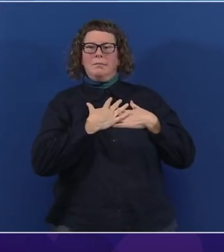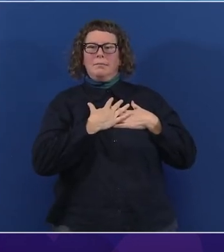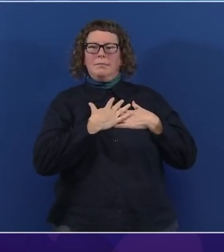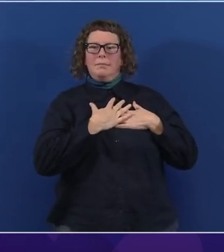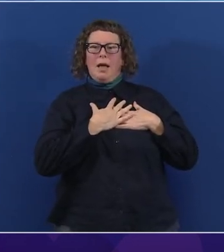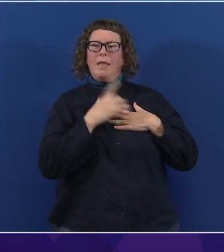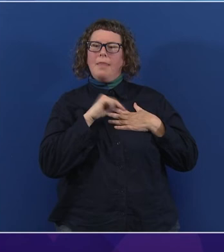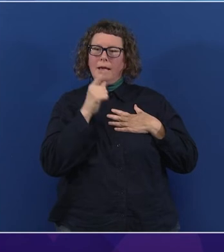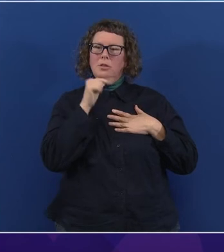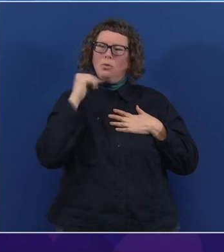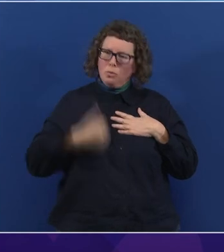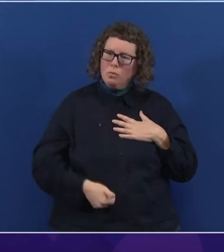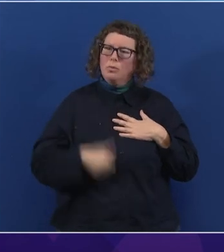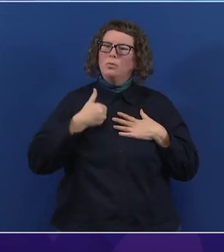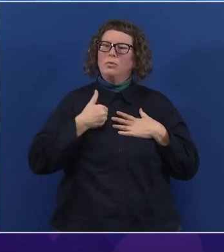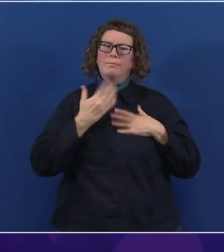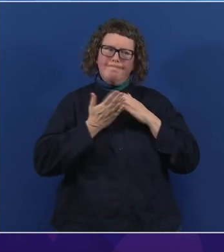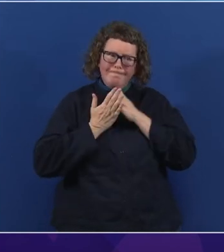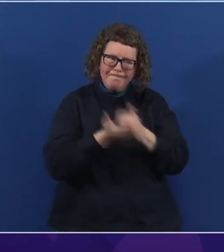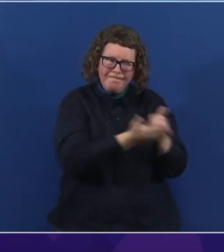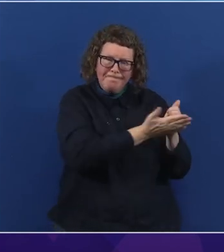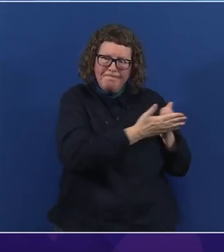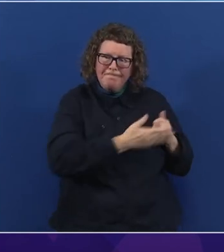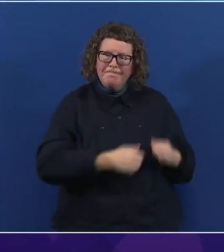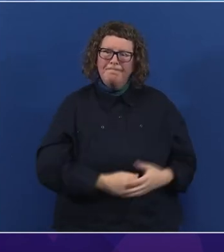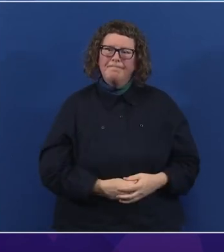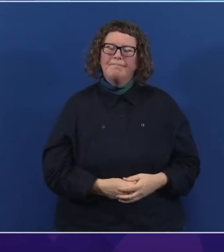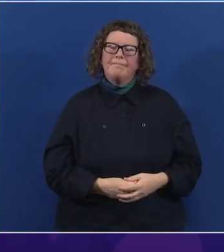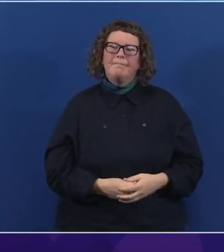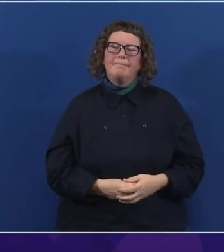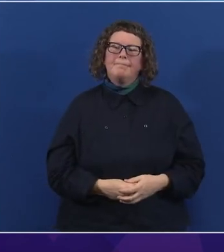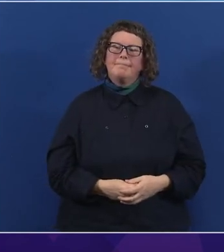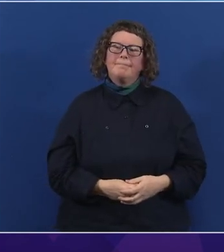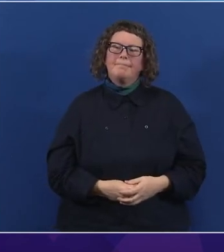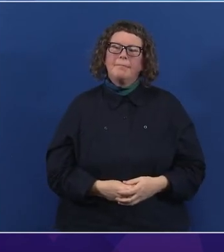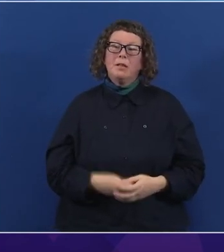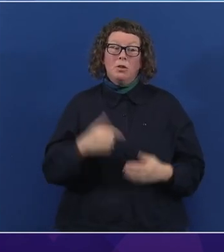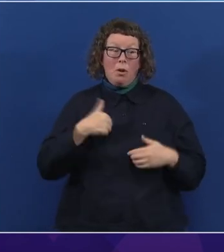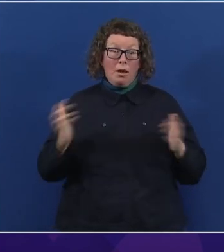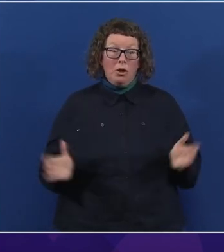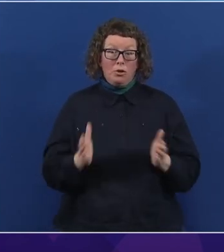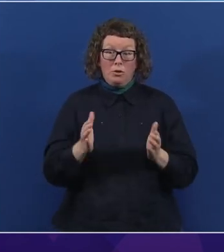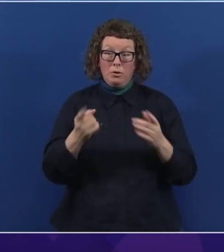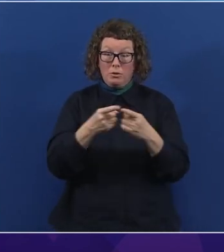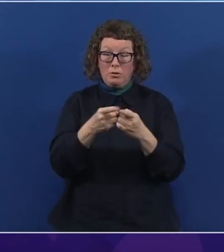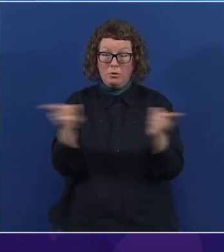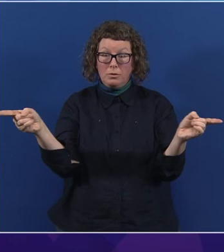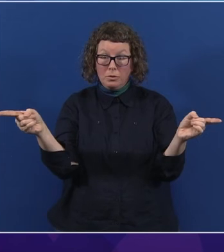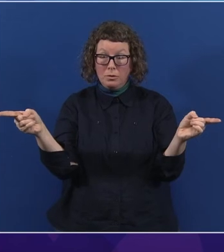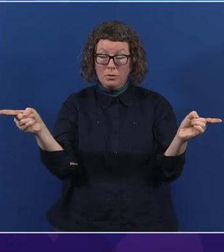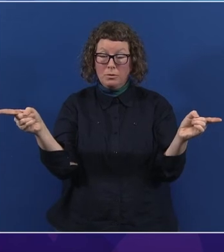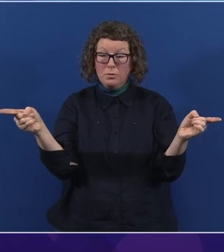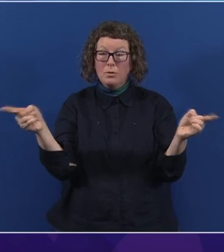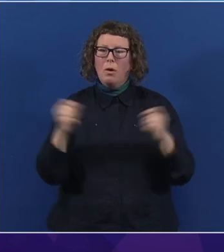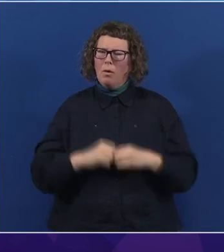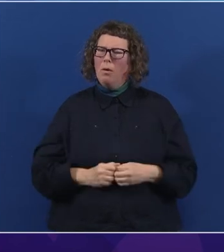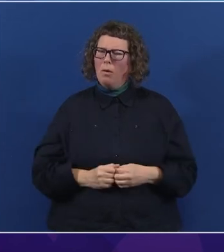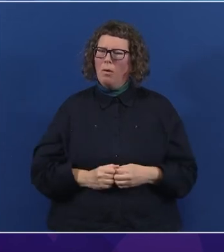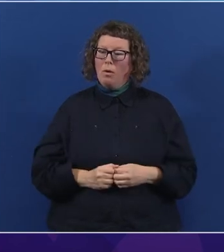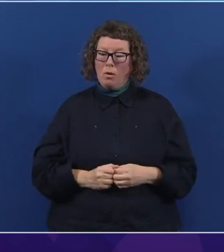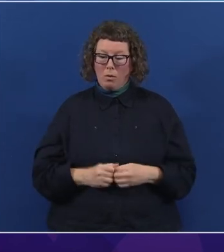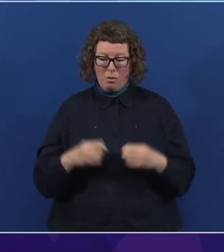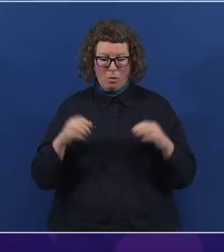core of who I am. And so I encourage all of you on